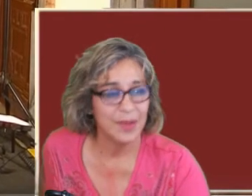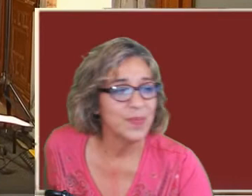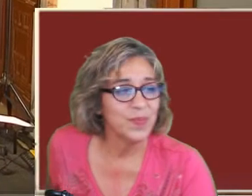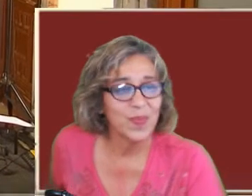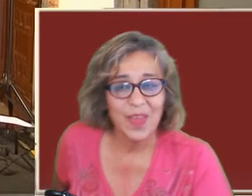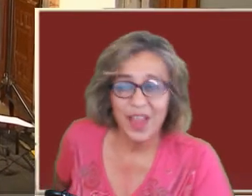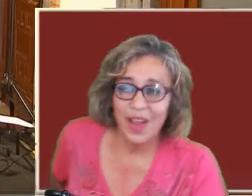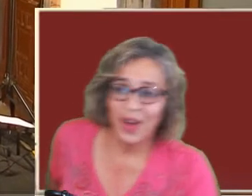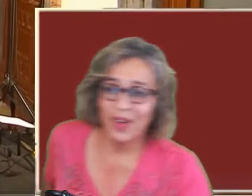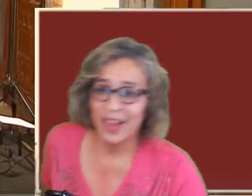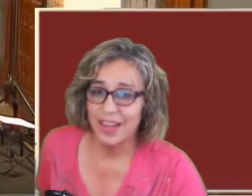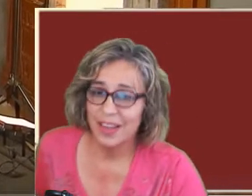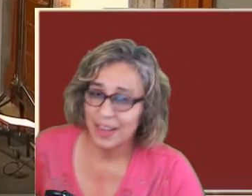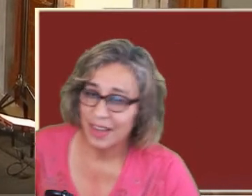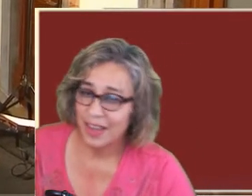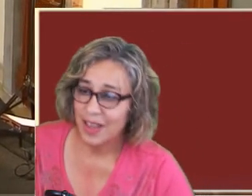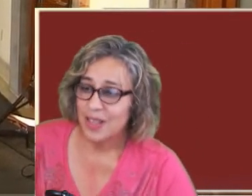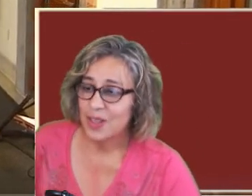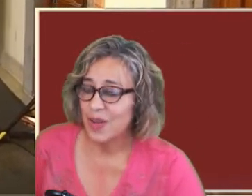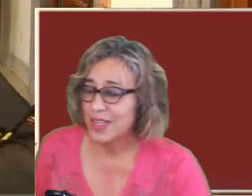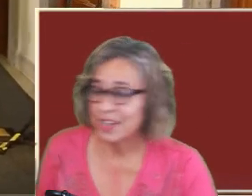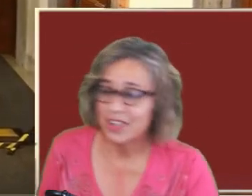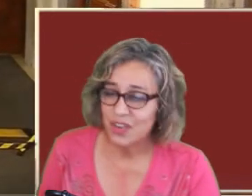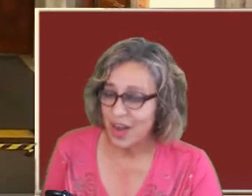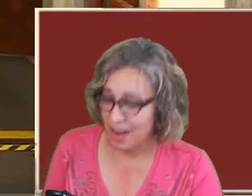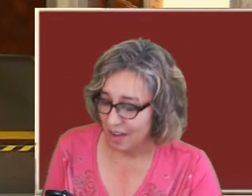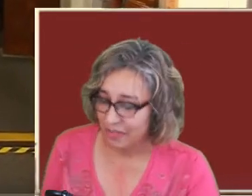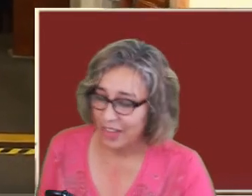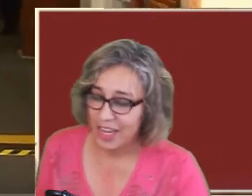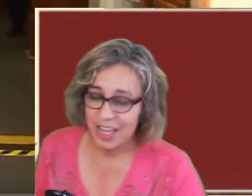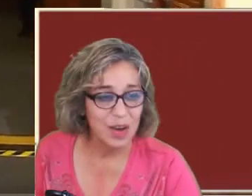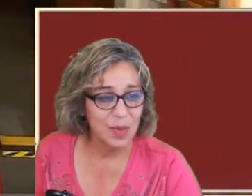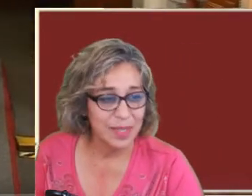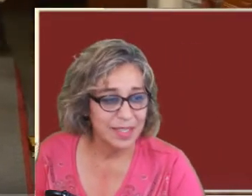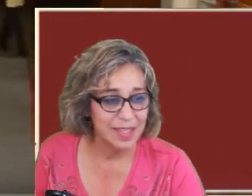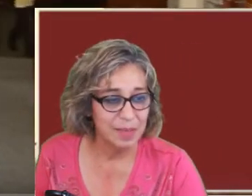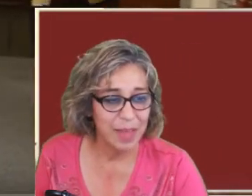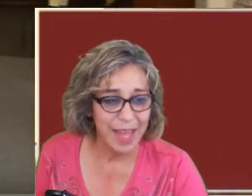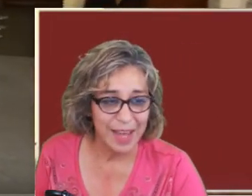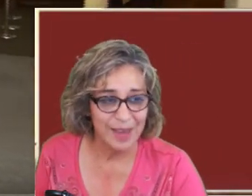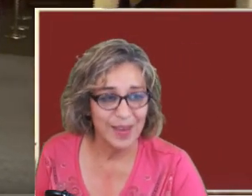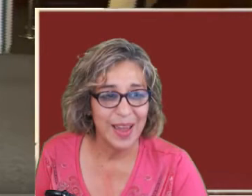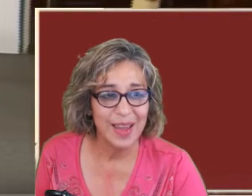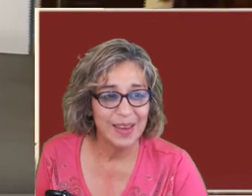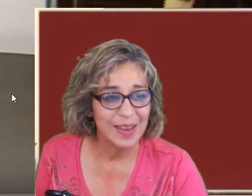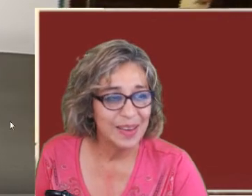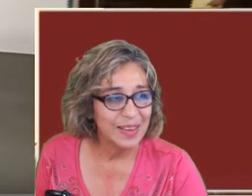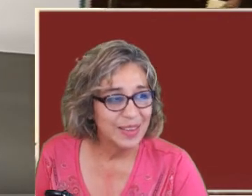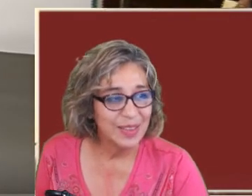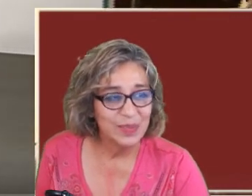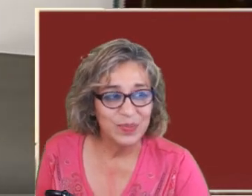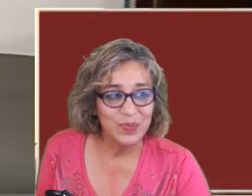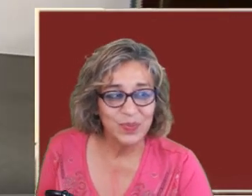about there. Okay, so he starts right off letting you know what's the plan, okay?